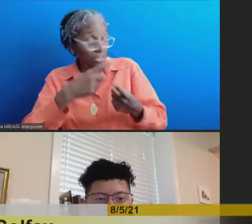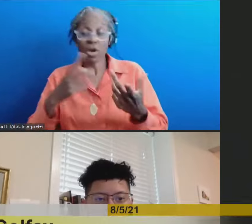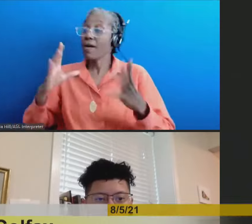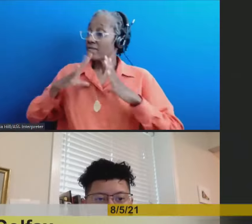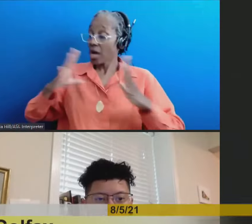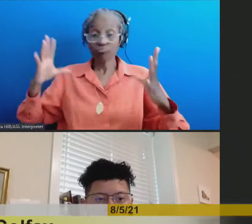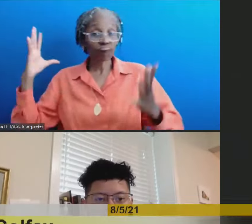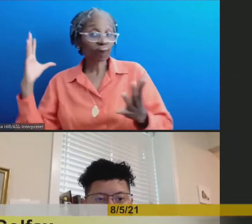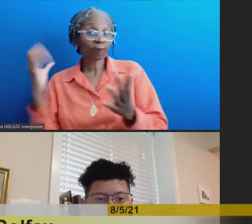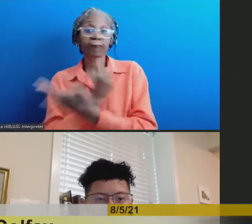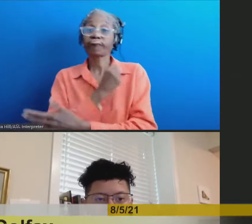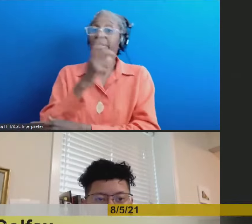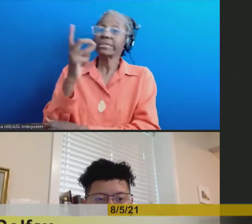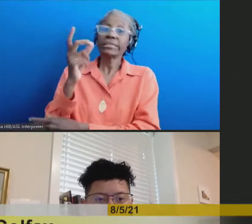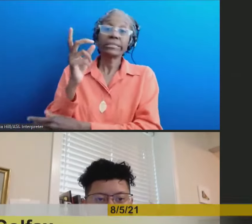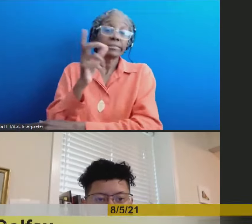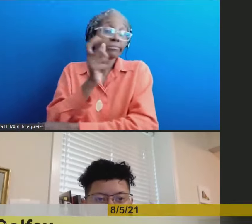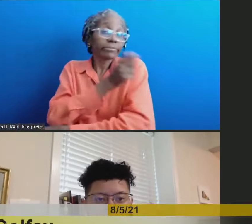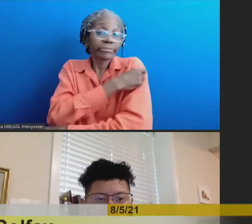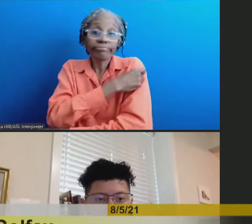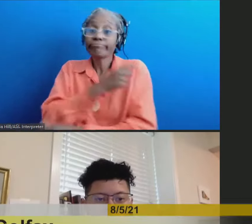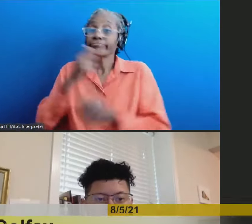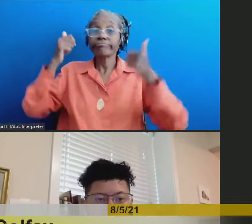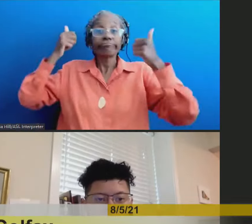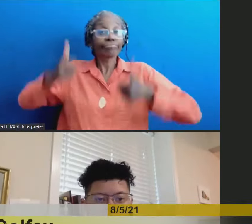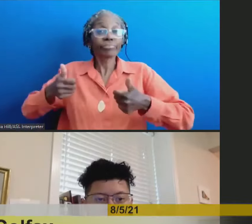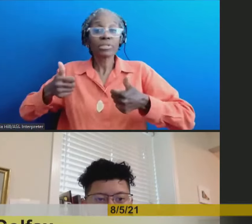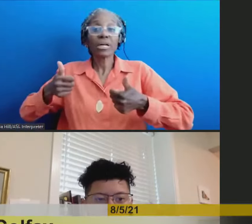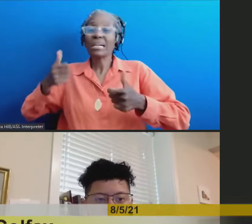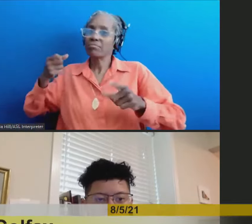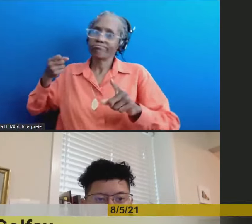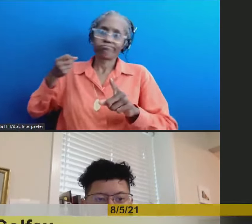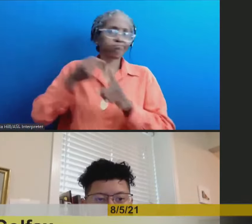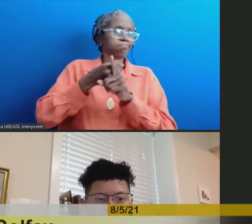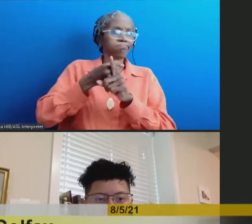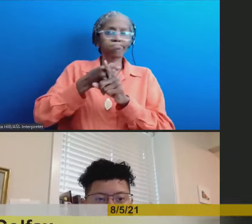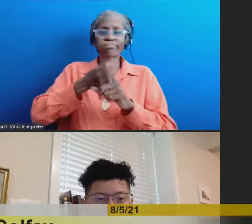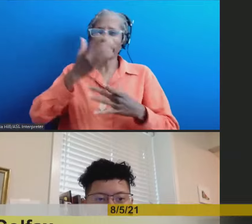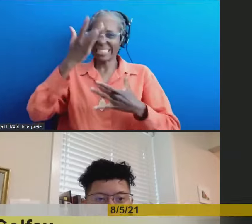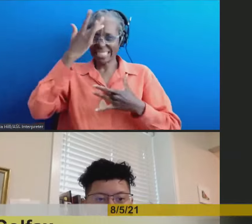got full vaccine doses, and they got pretty sick due to COVID-19.